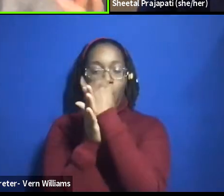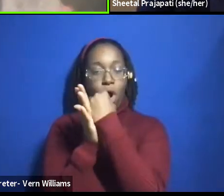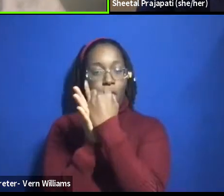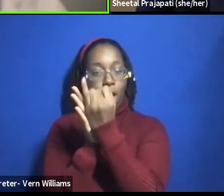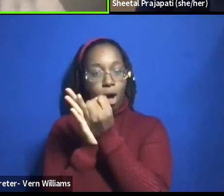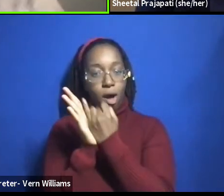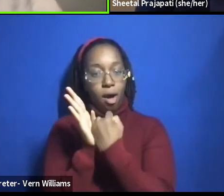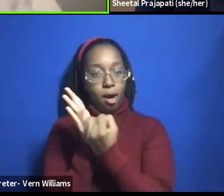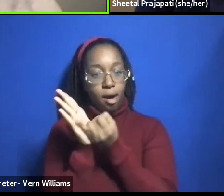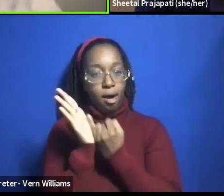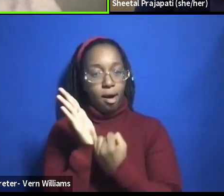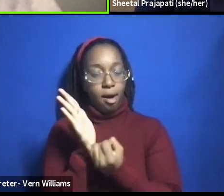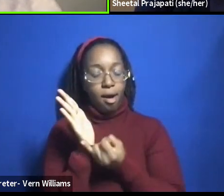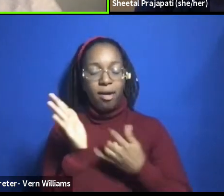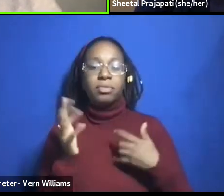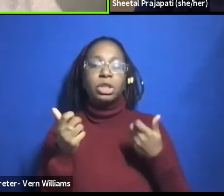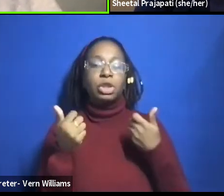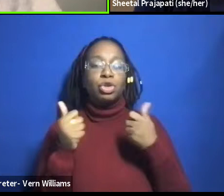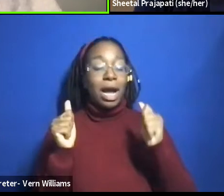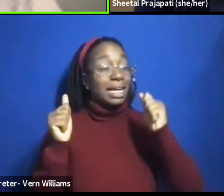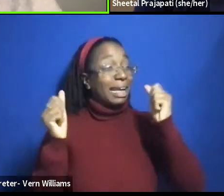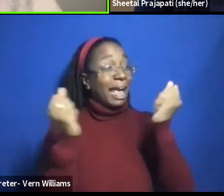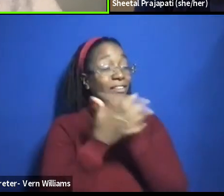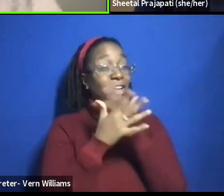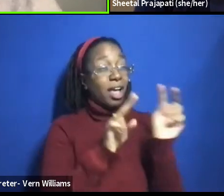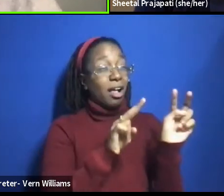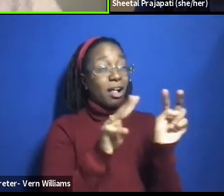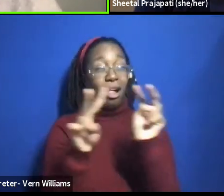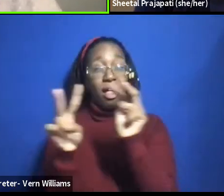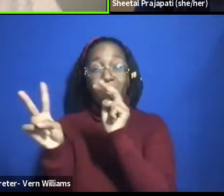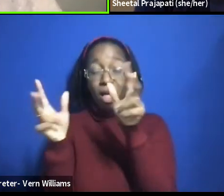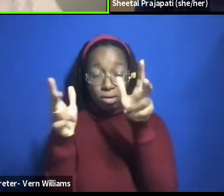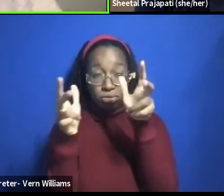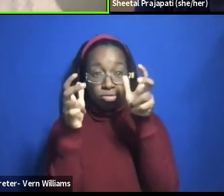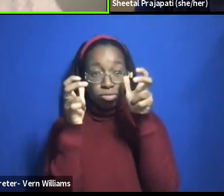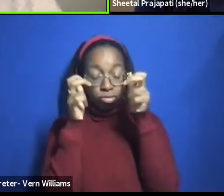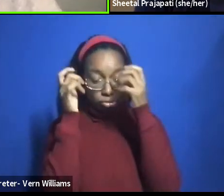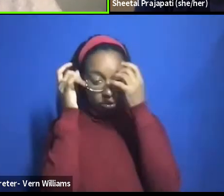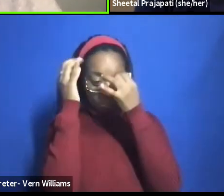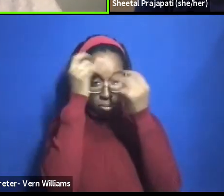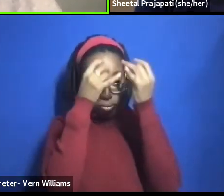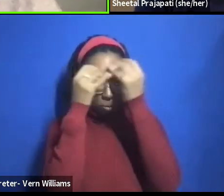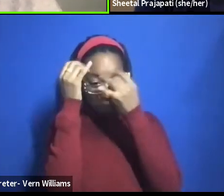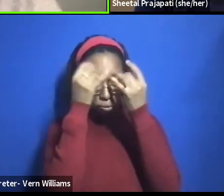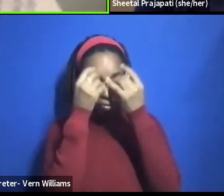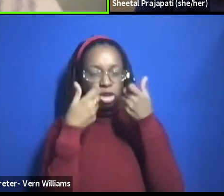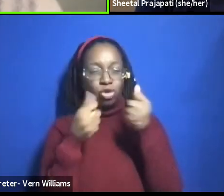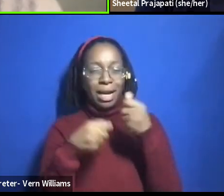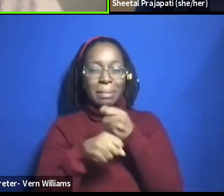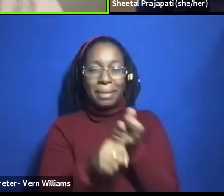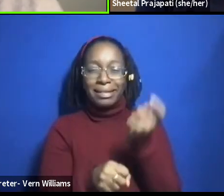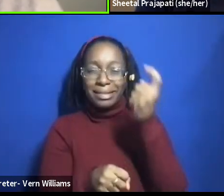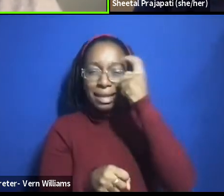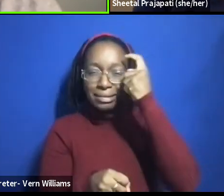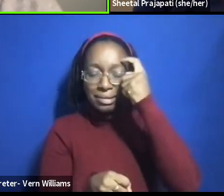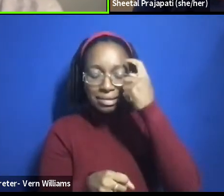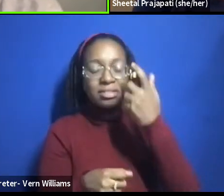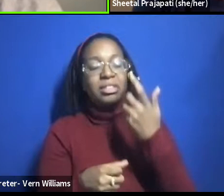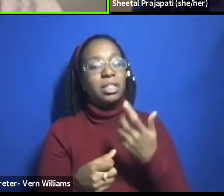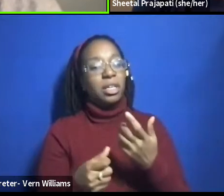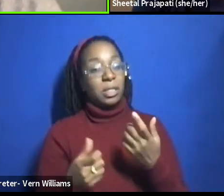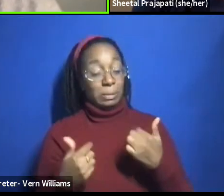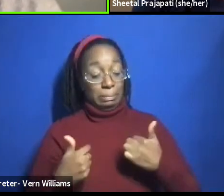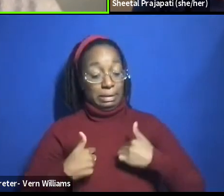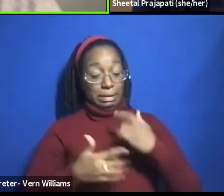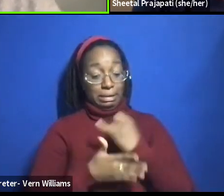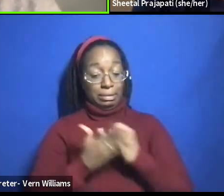try to make sense of what you are looking at, what you're living at that moment. And it allows me then, as an artist,